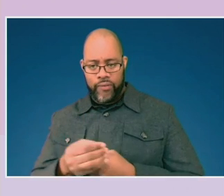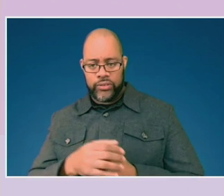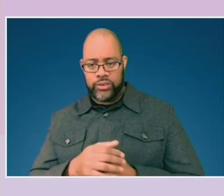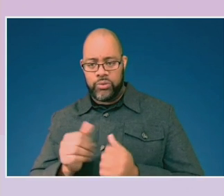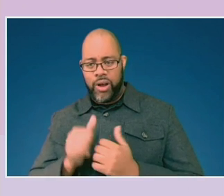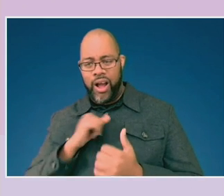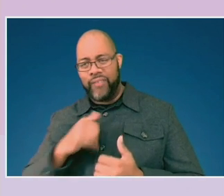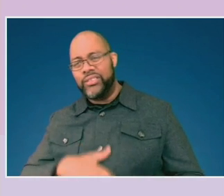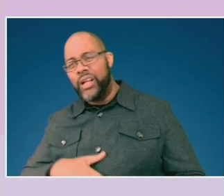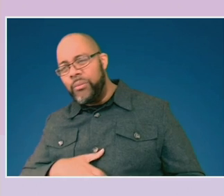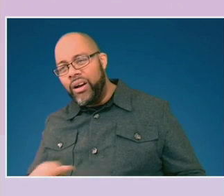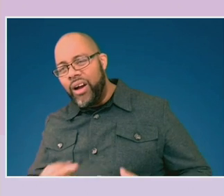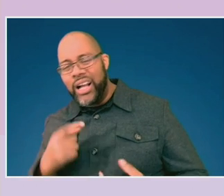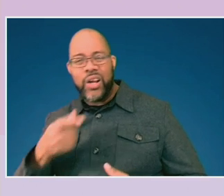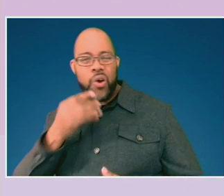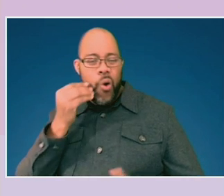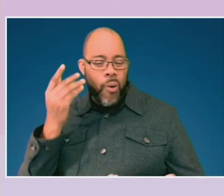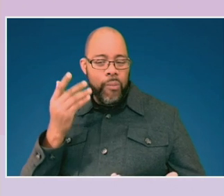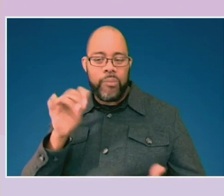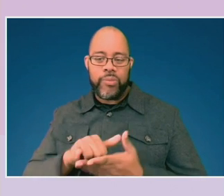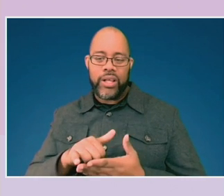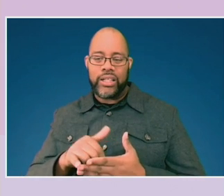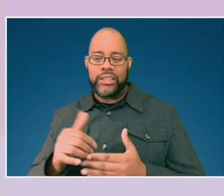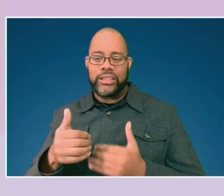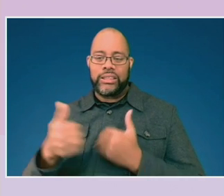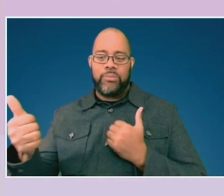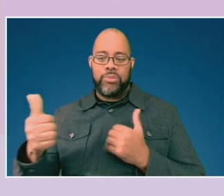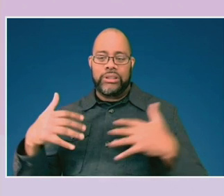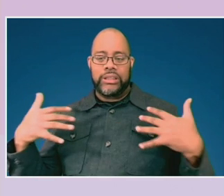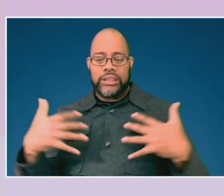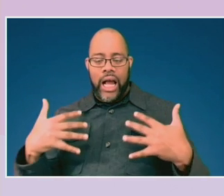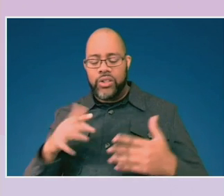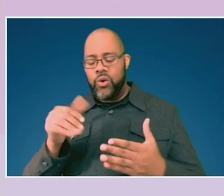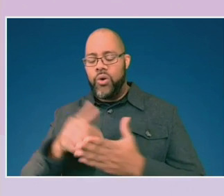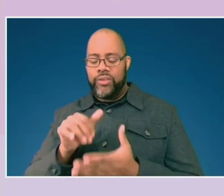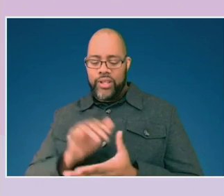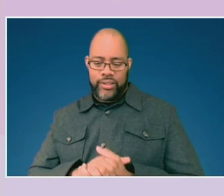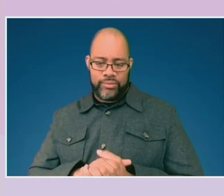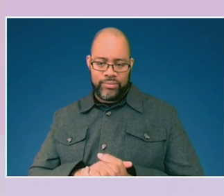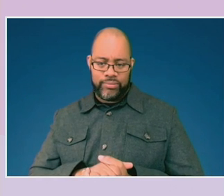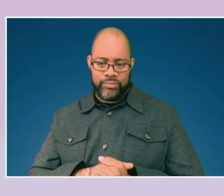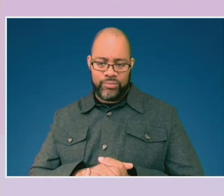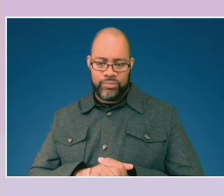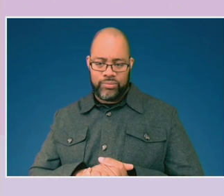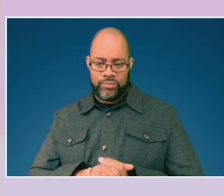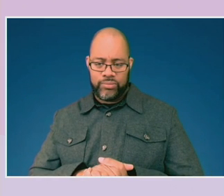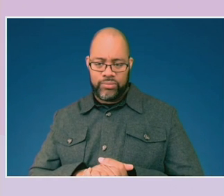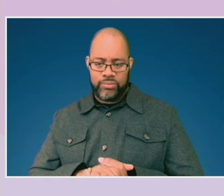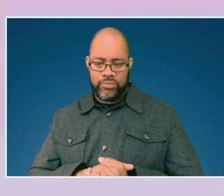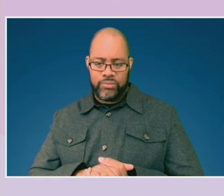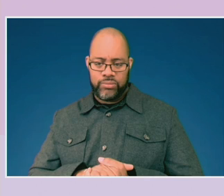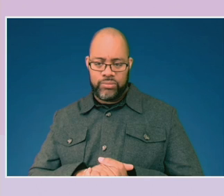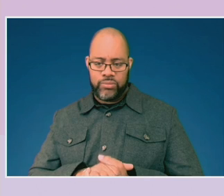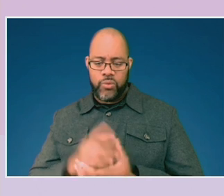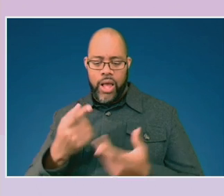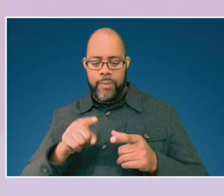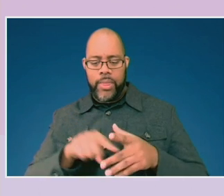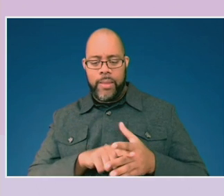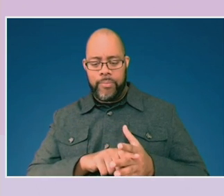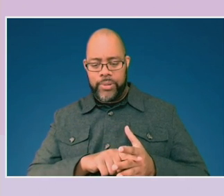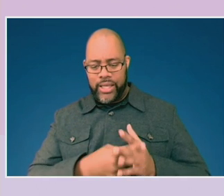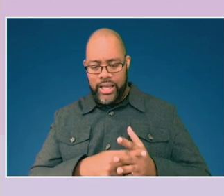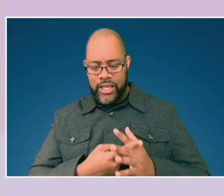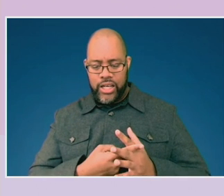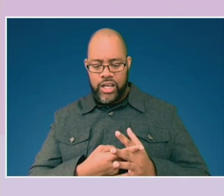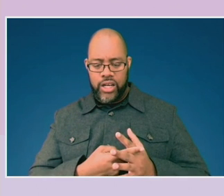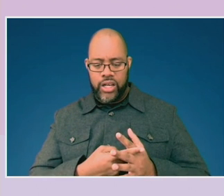stomach ache, I need to go home, you know, that separation anxiety, all of those that were happening at the beginning of the,